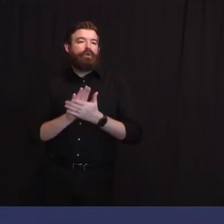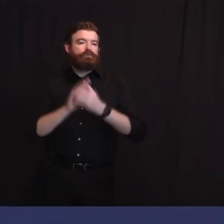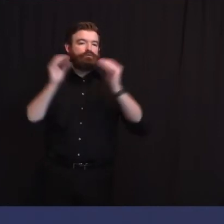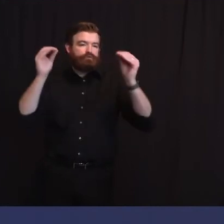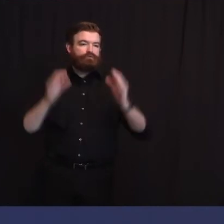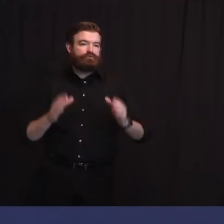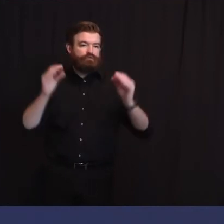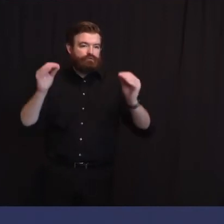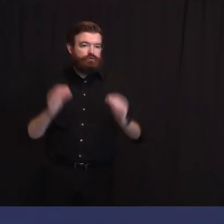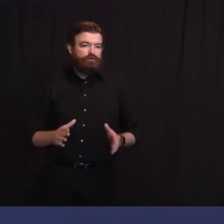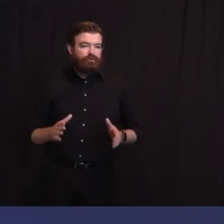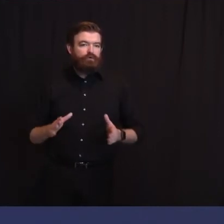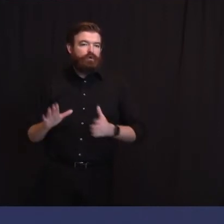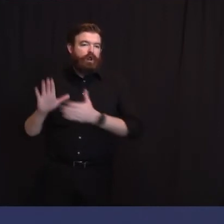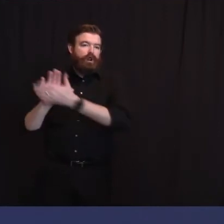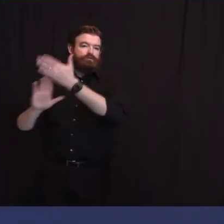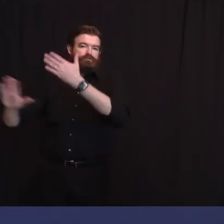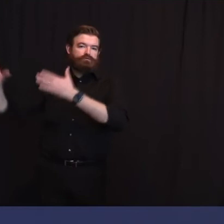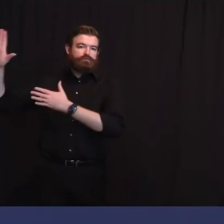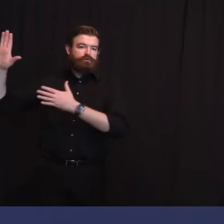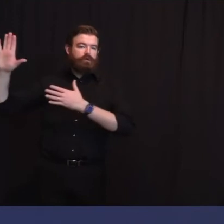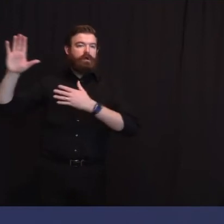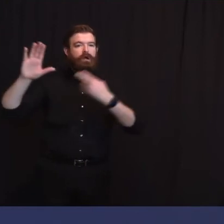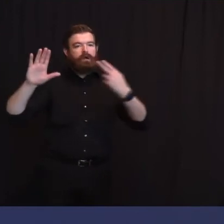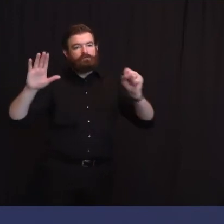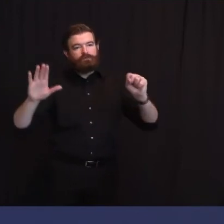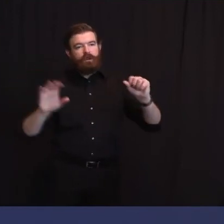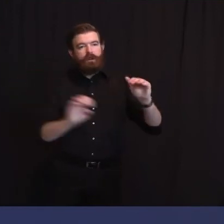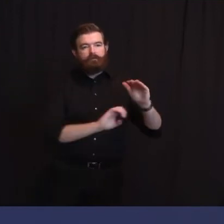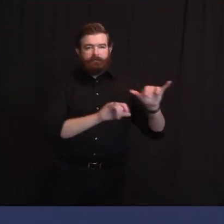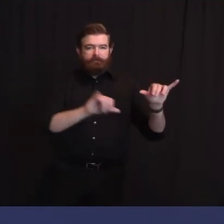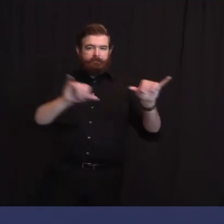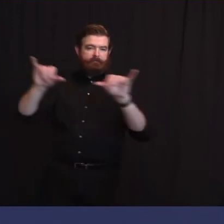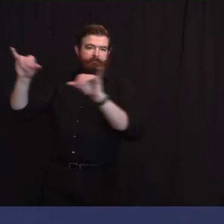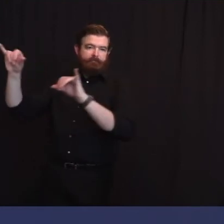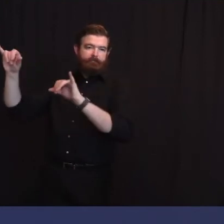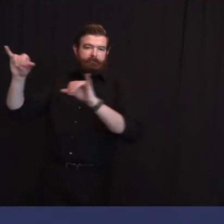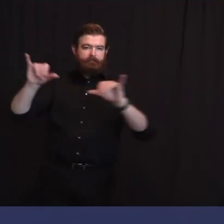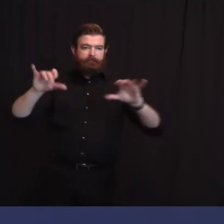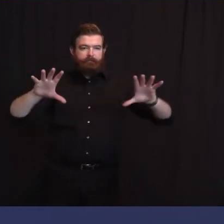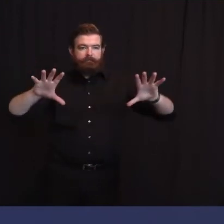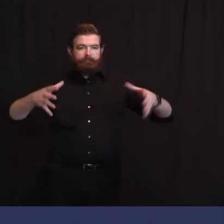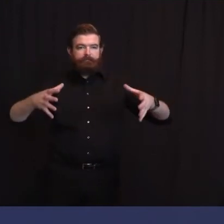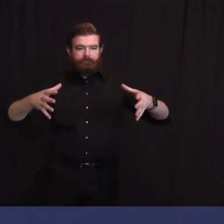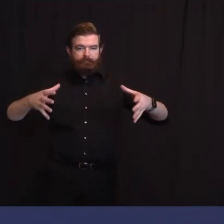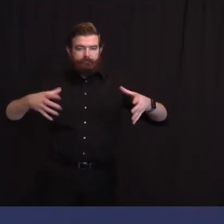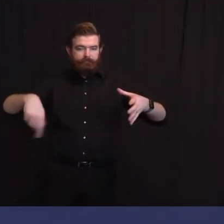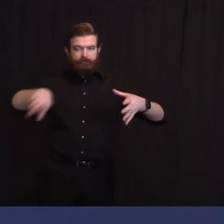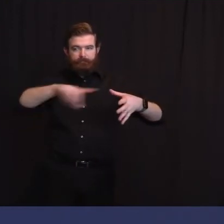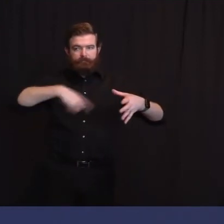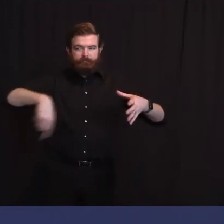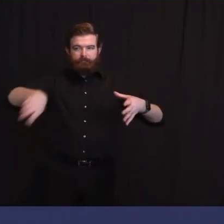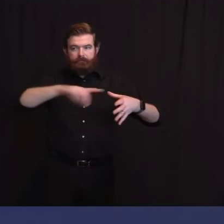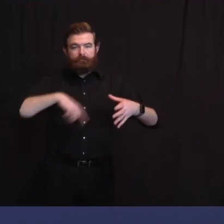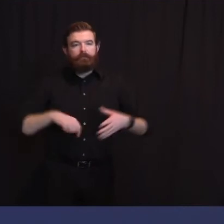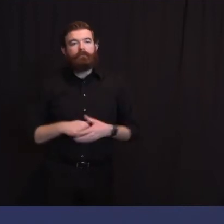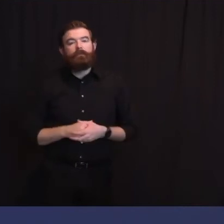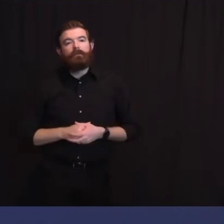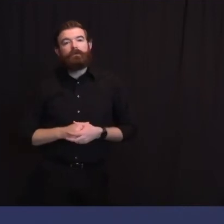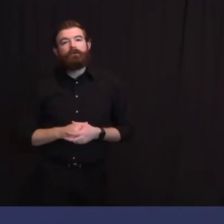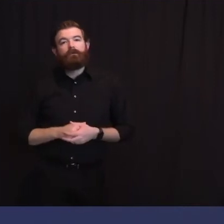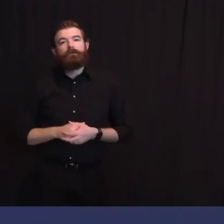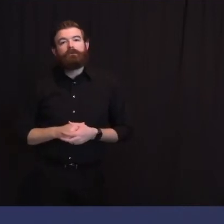fact that different universities are pursuing a very specific plan for their own